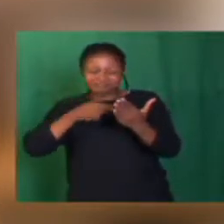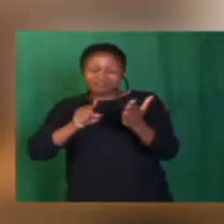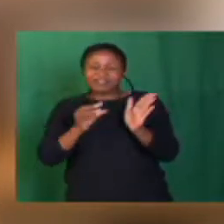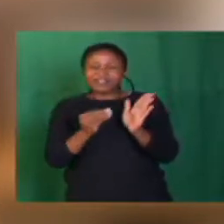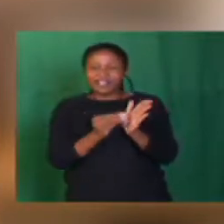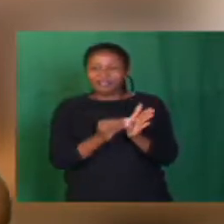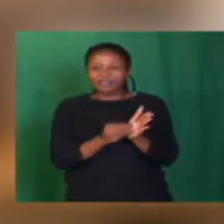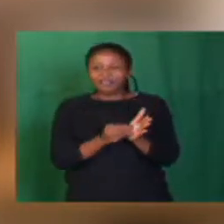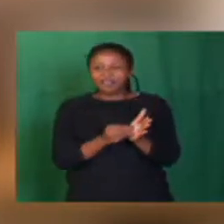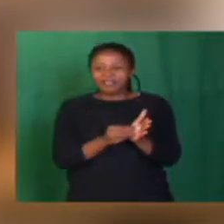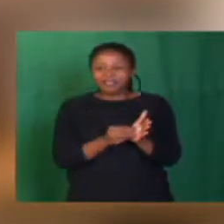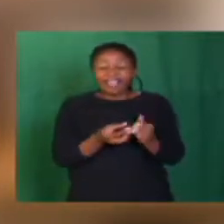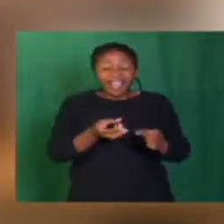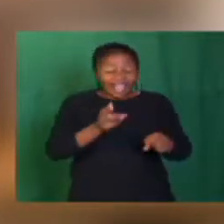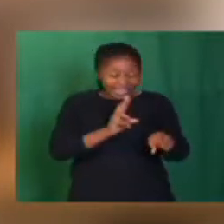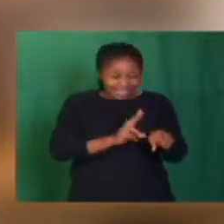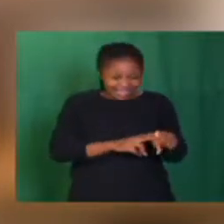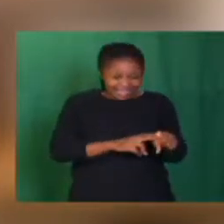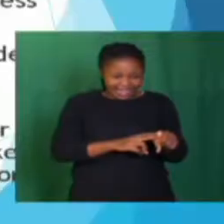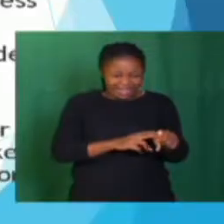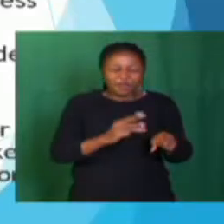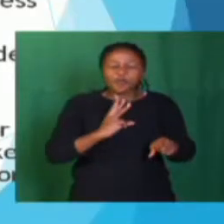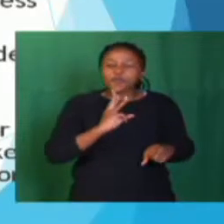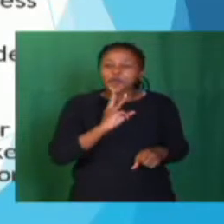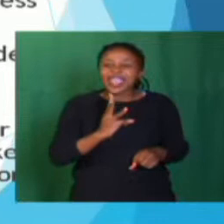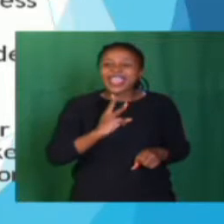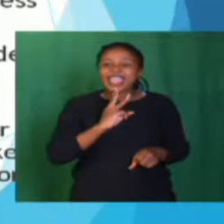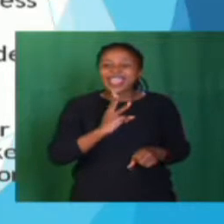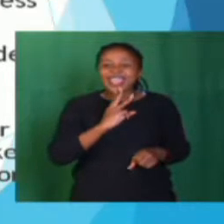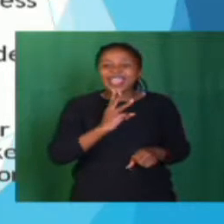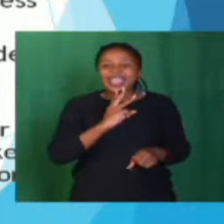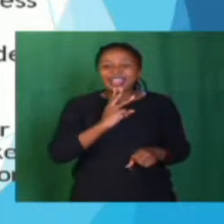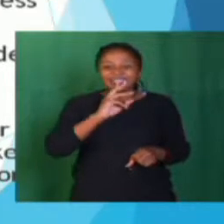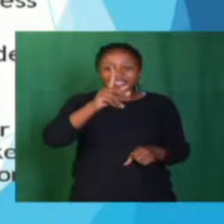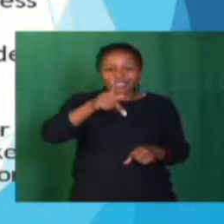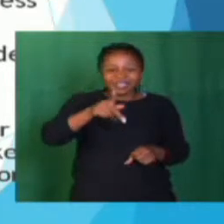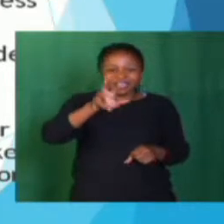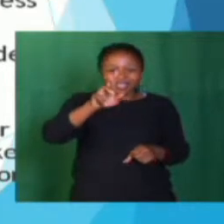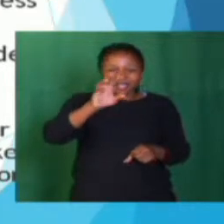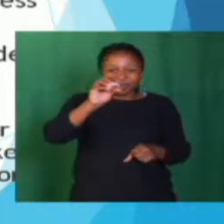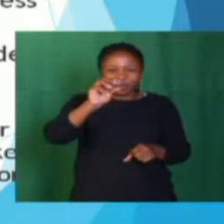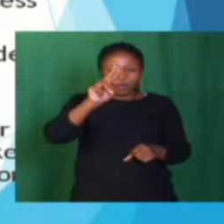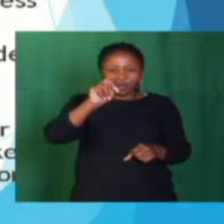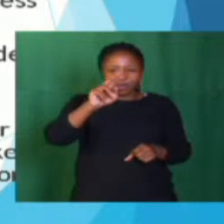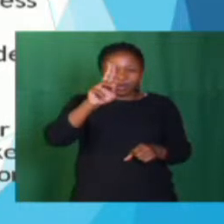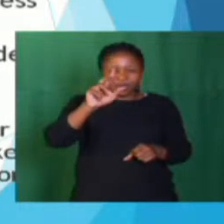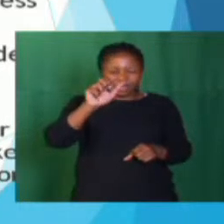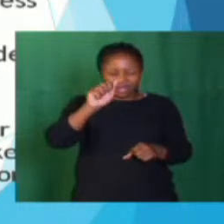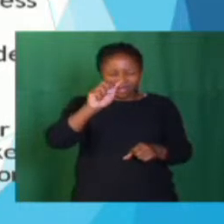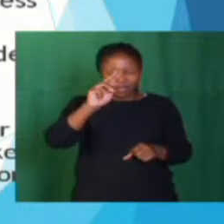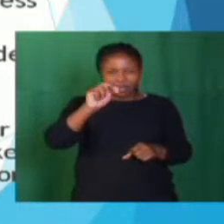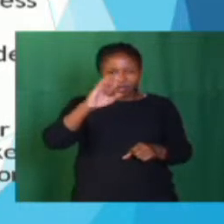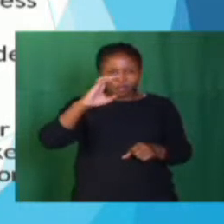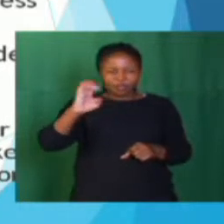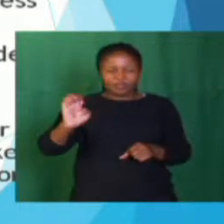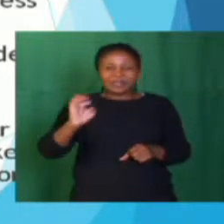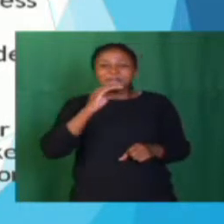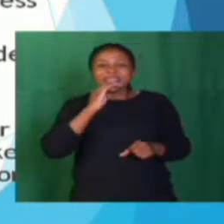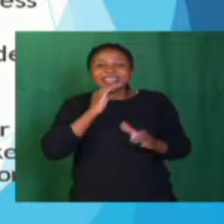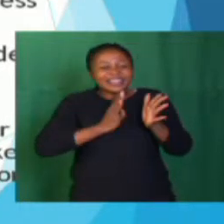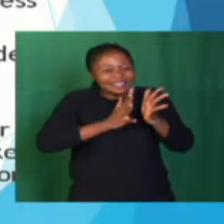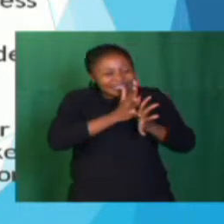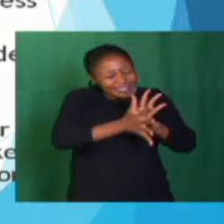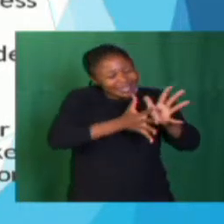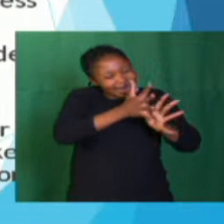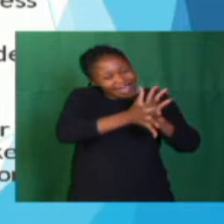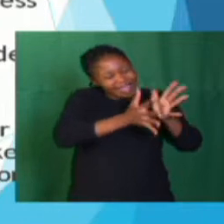pronounce words correctly. Please note that we are aware that you are not a first speaker of the language. But through listening,